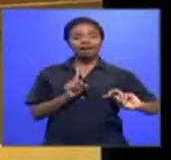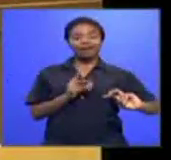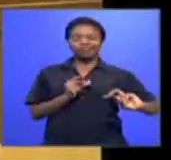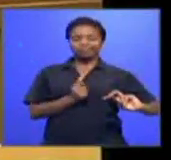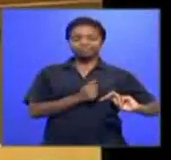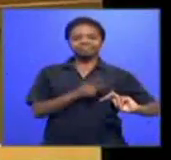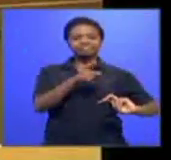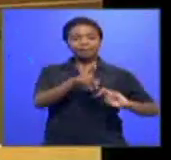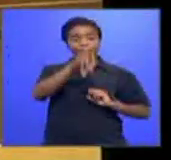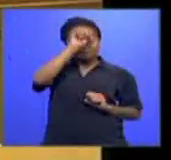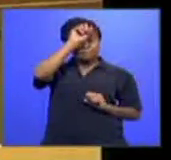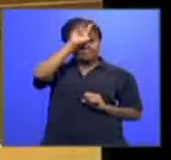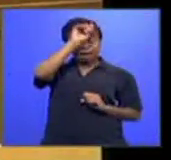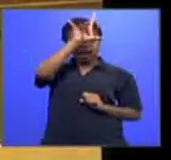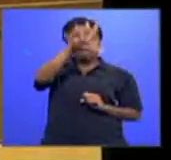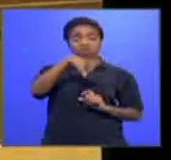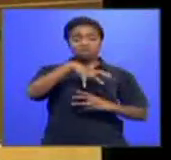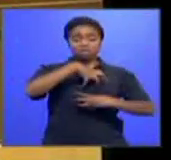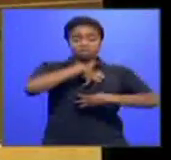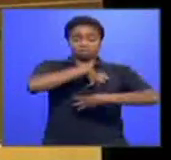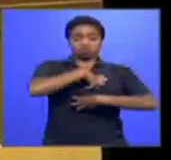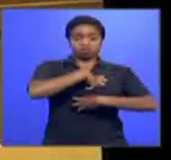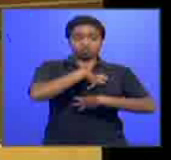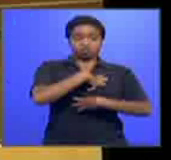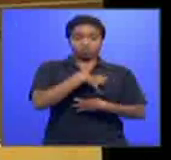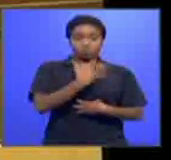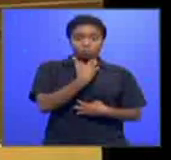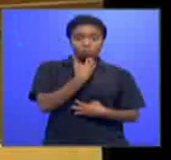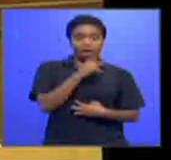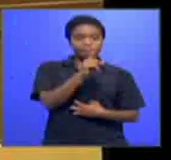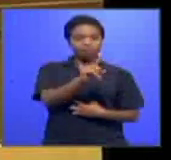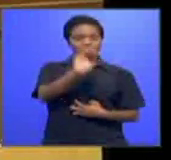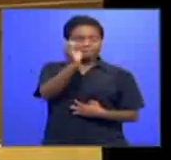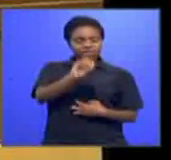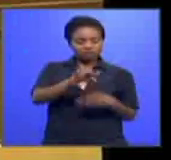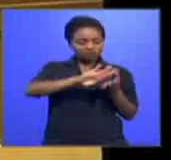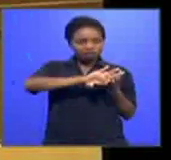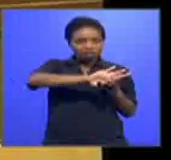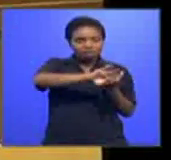mining royalties regime with regard